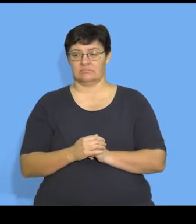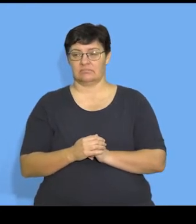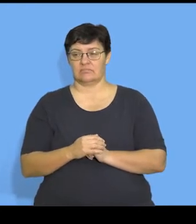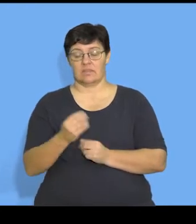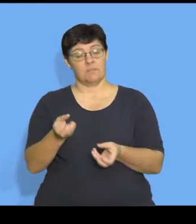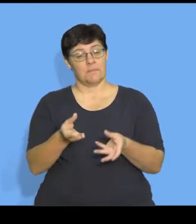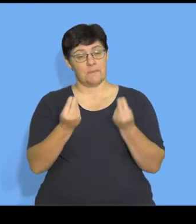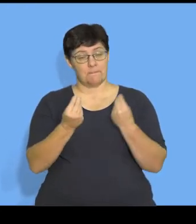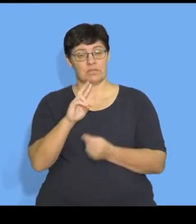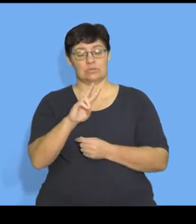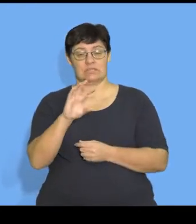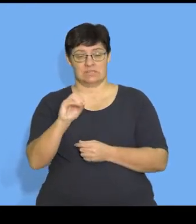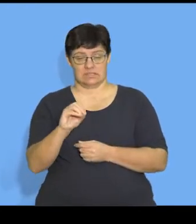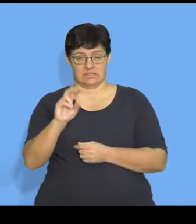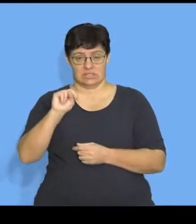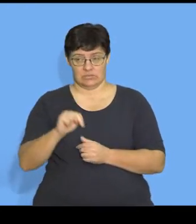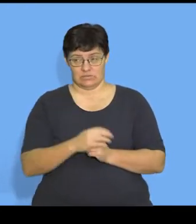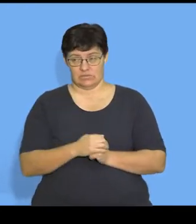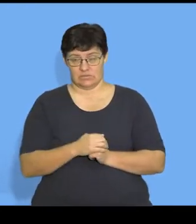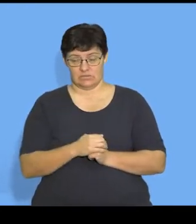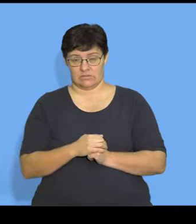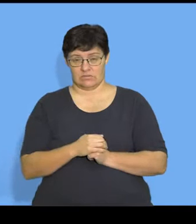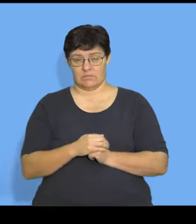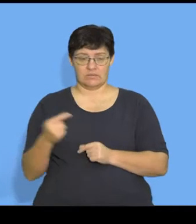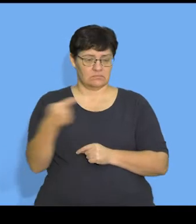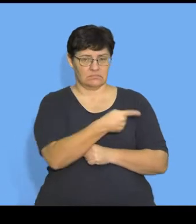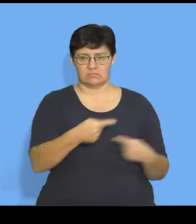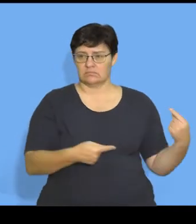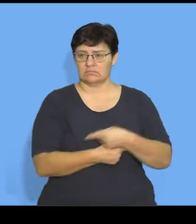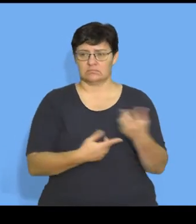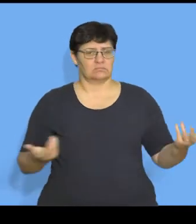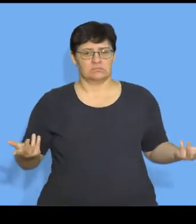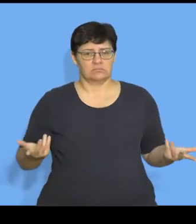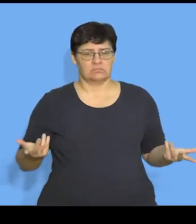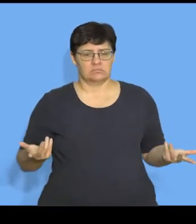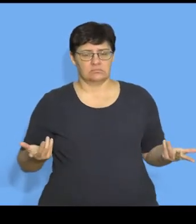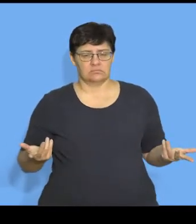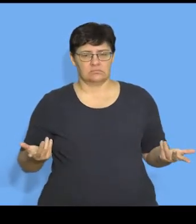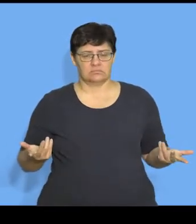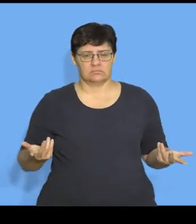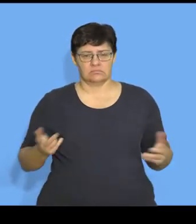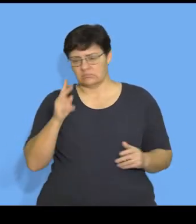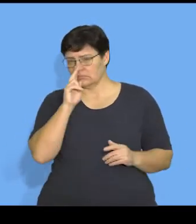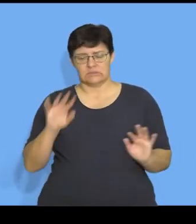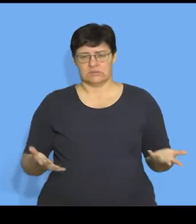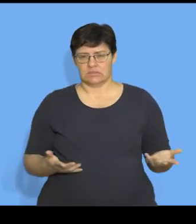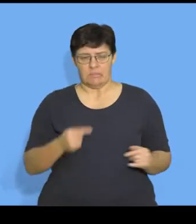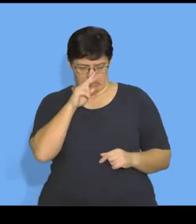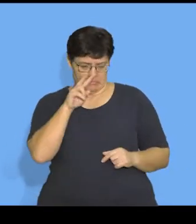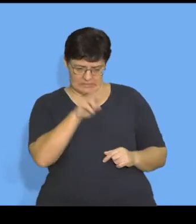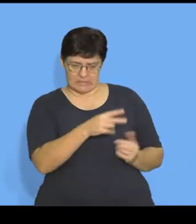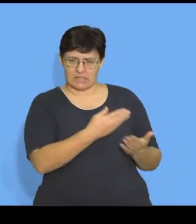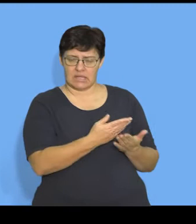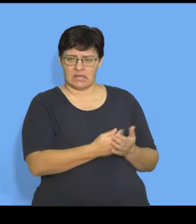me 20. But now I don't have a direction that I can see. Here I can see the direction for